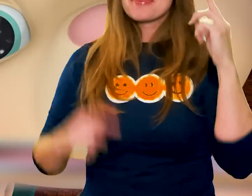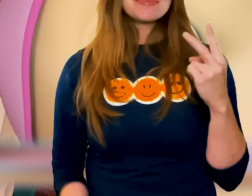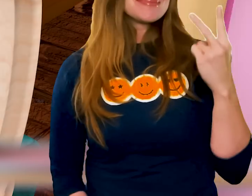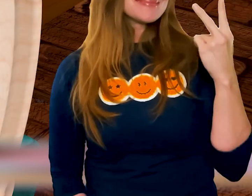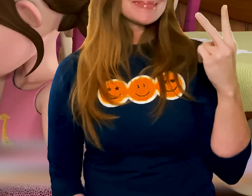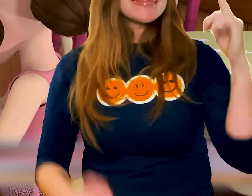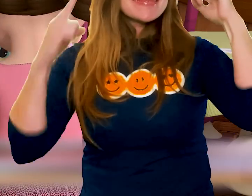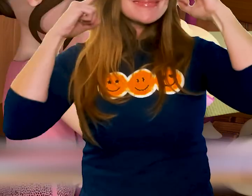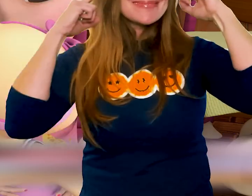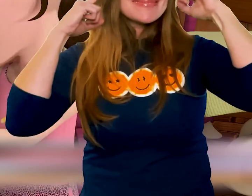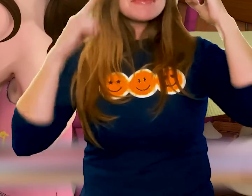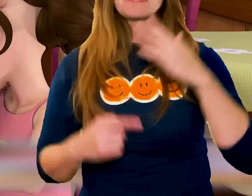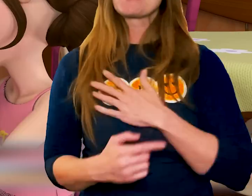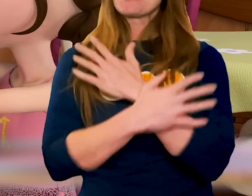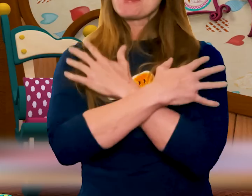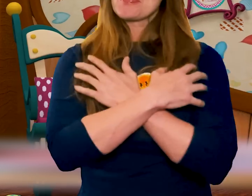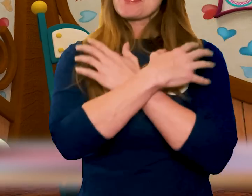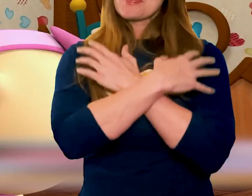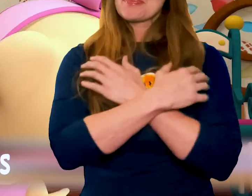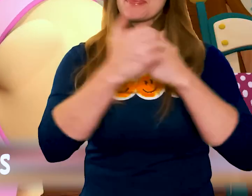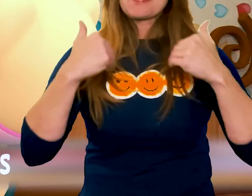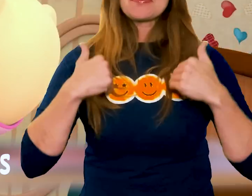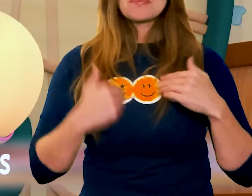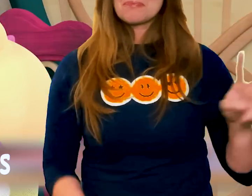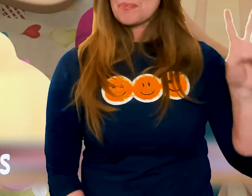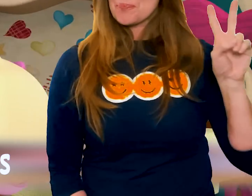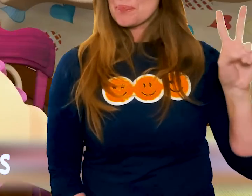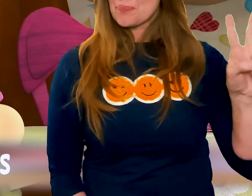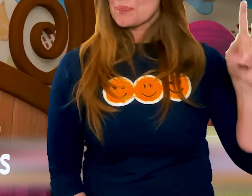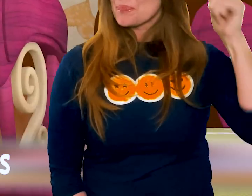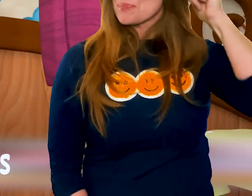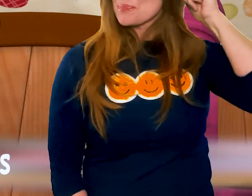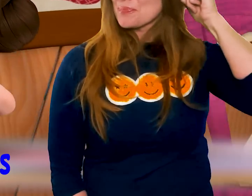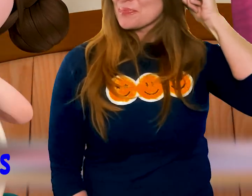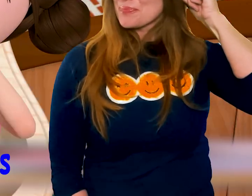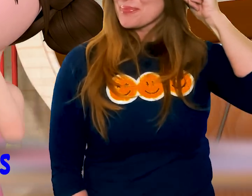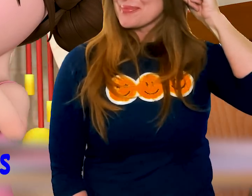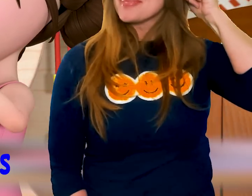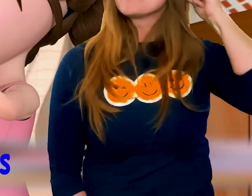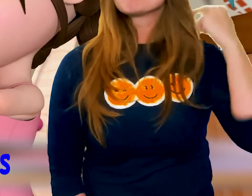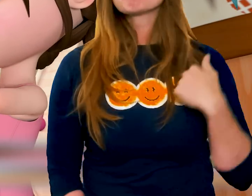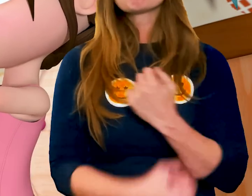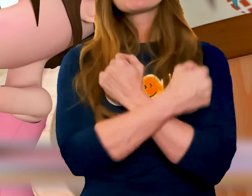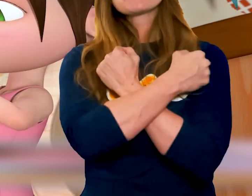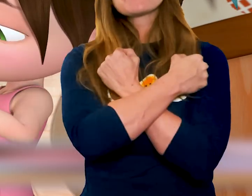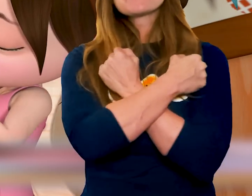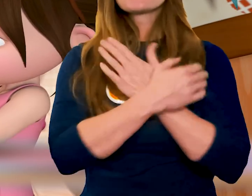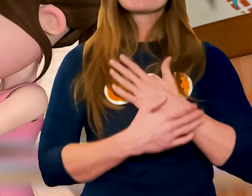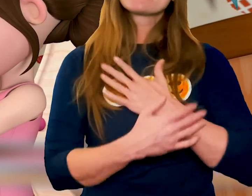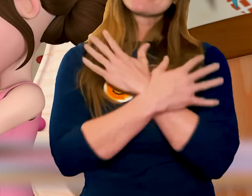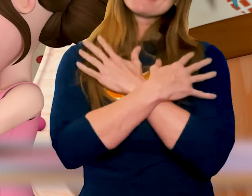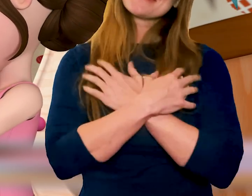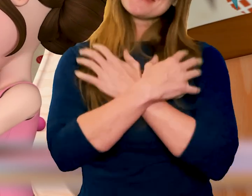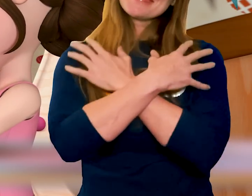two ears two ears my teddy bear has two ears